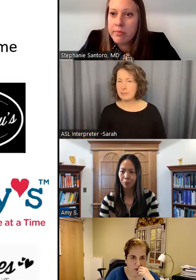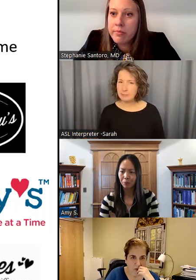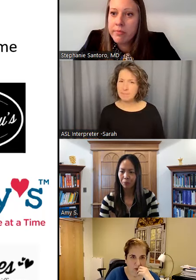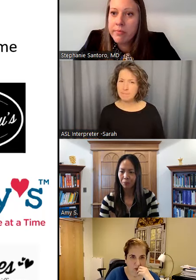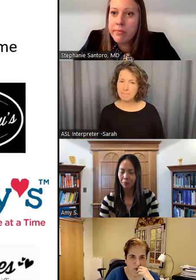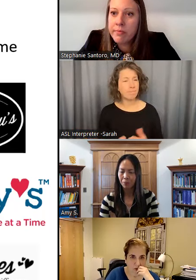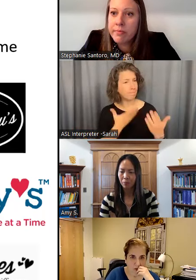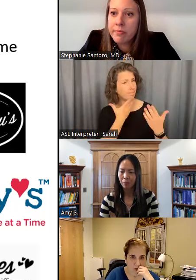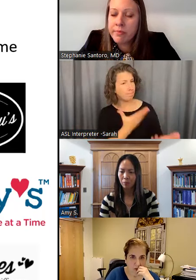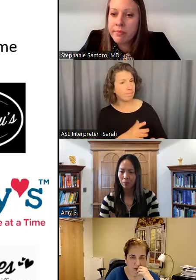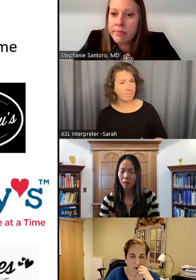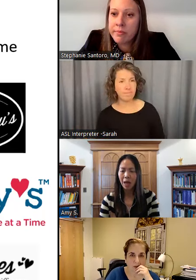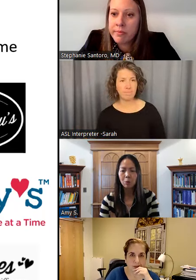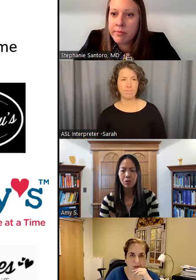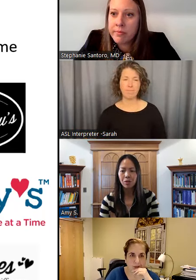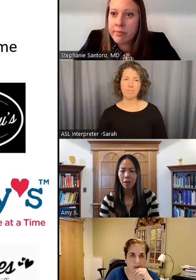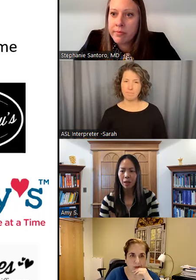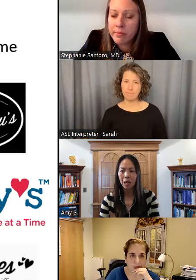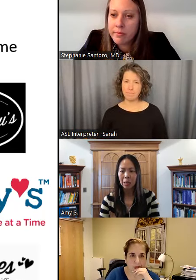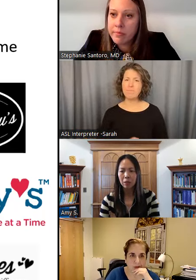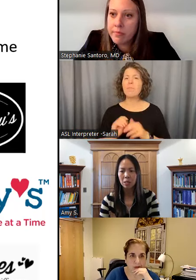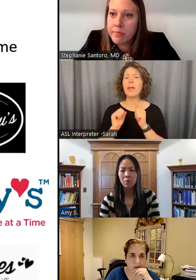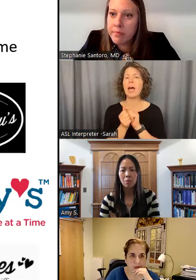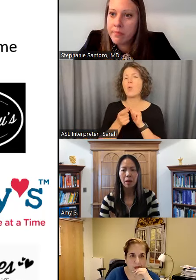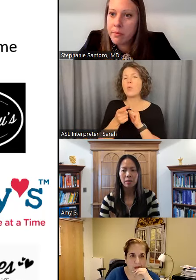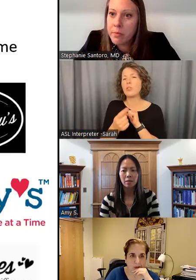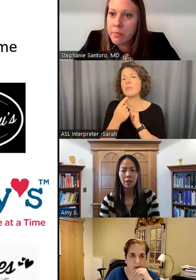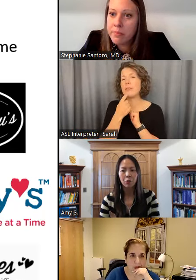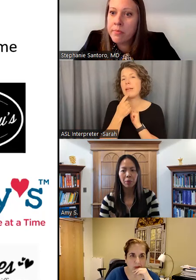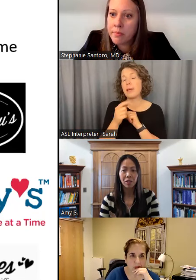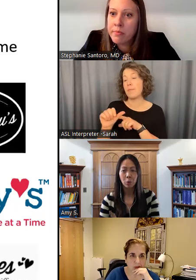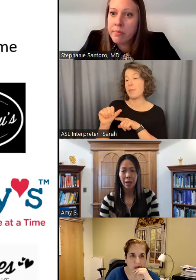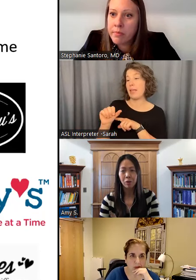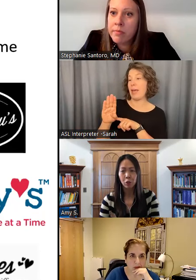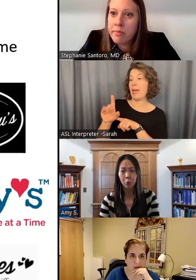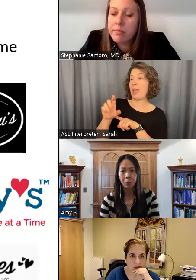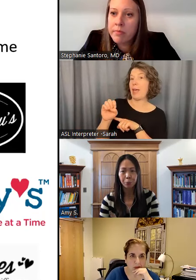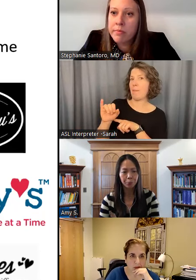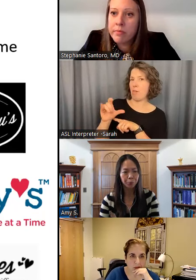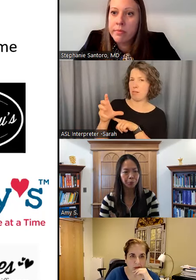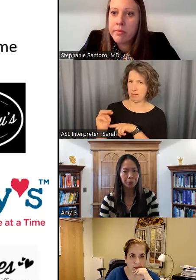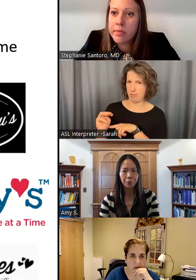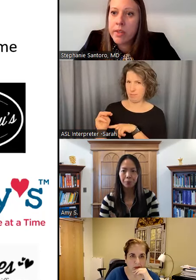Thank you. And how would you say ableism impacts the care for patients with Down syndrome?